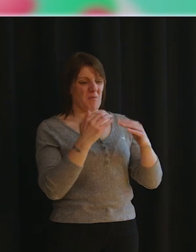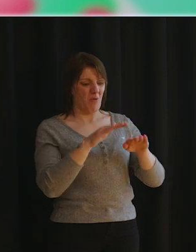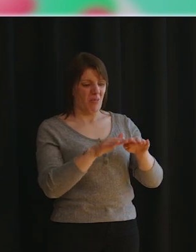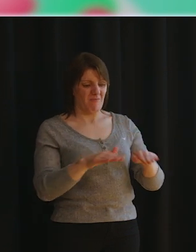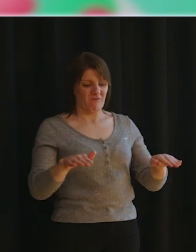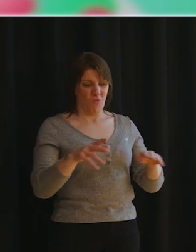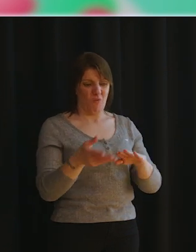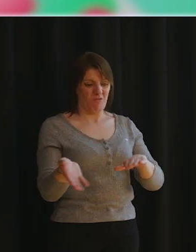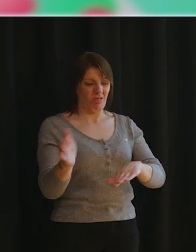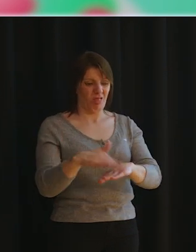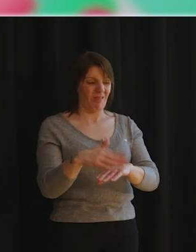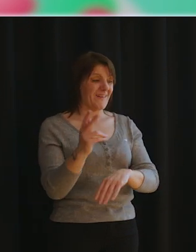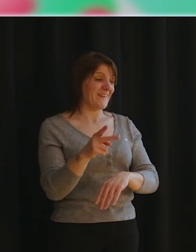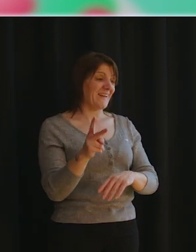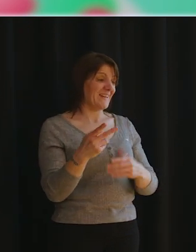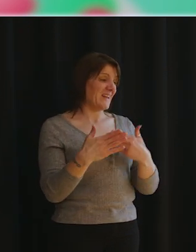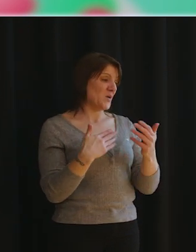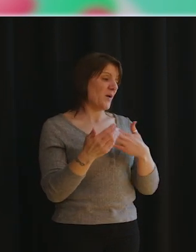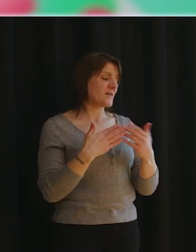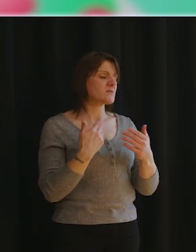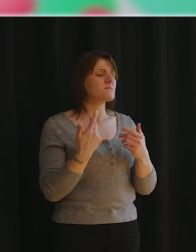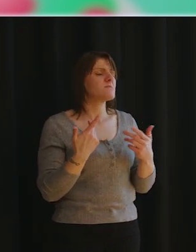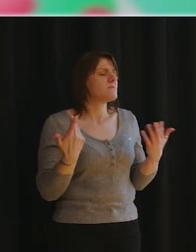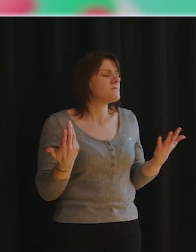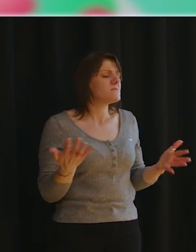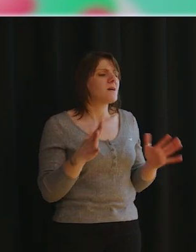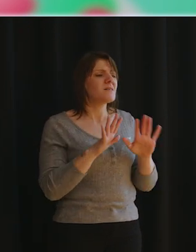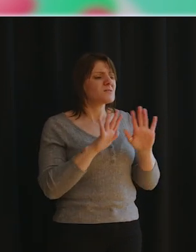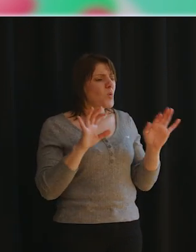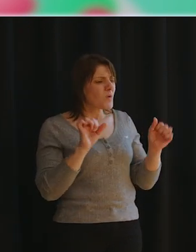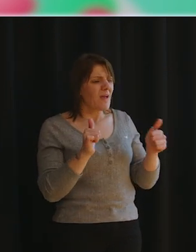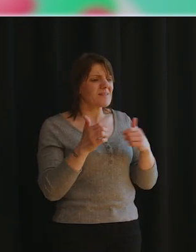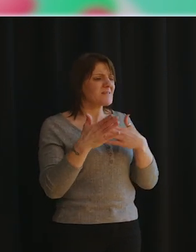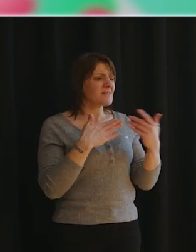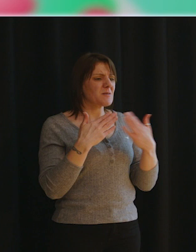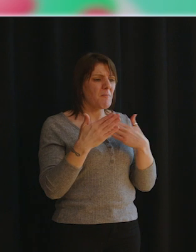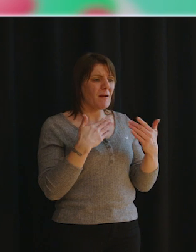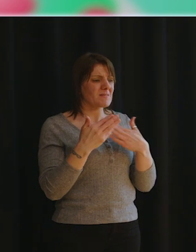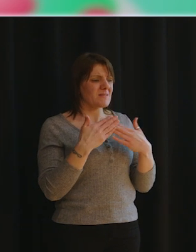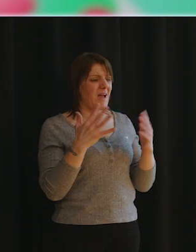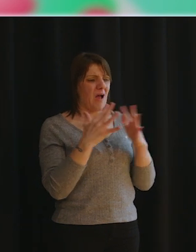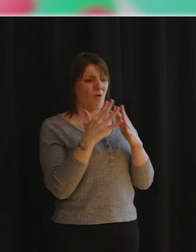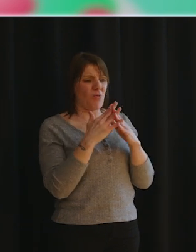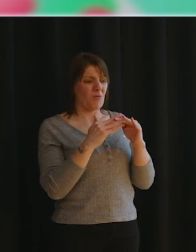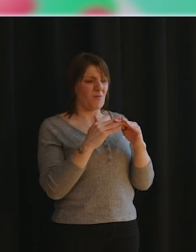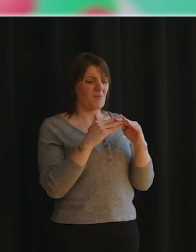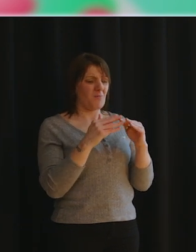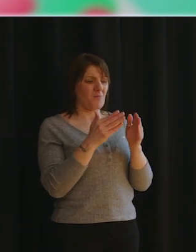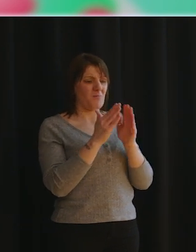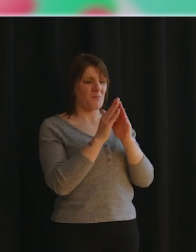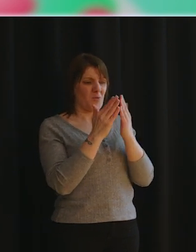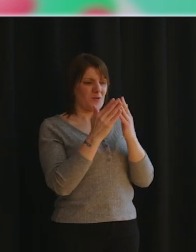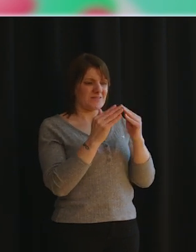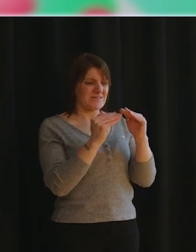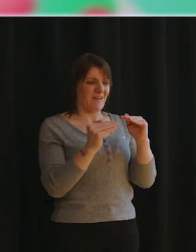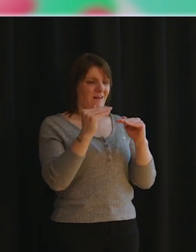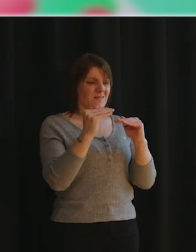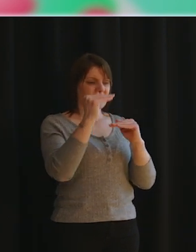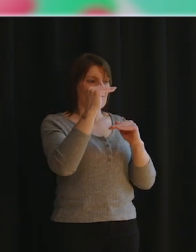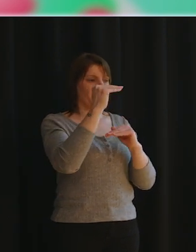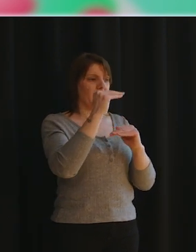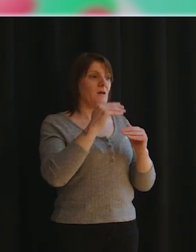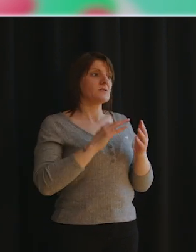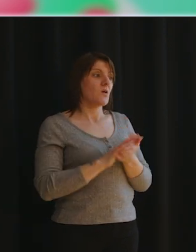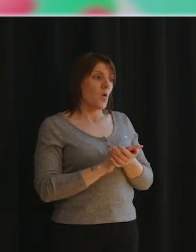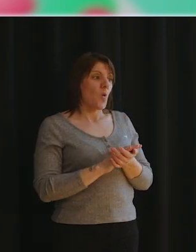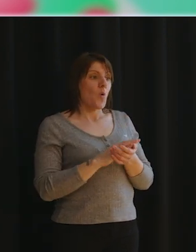the same thing. If things can just be put away that you've been asked to, and let's do it together. But this is part of trial and